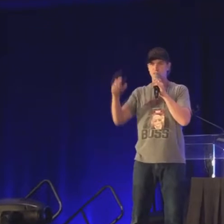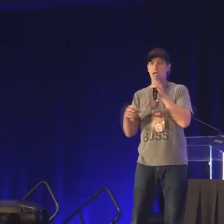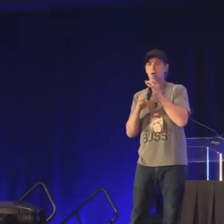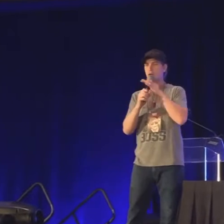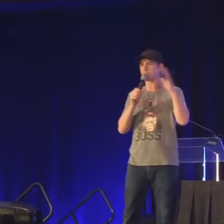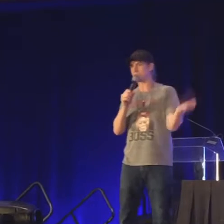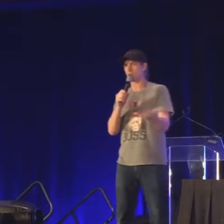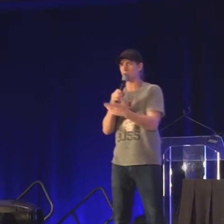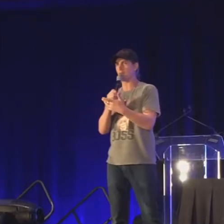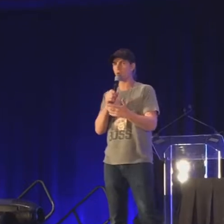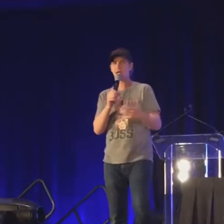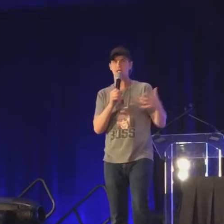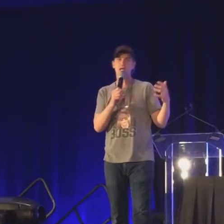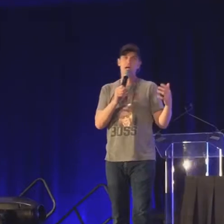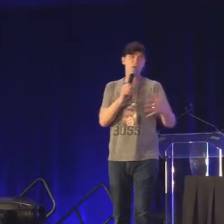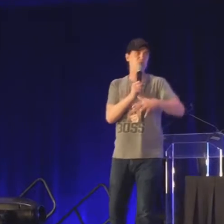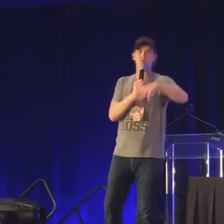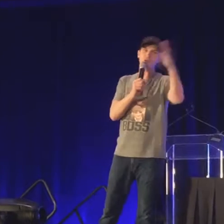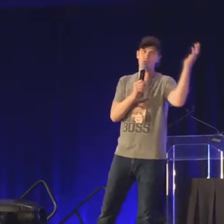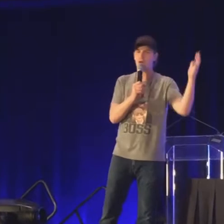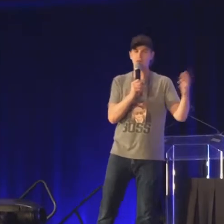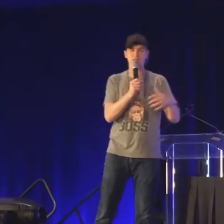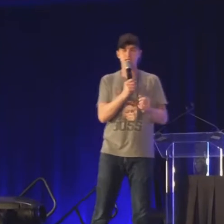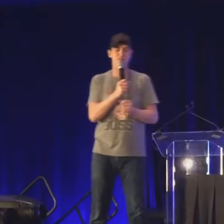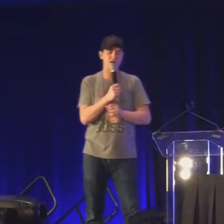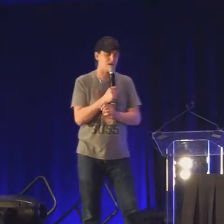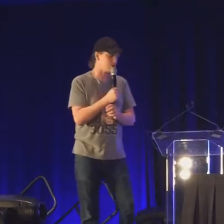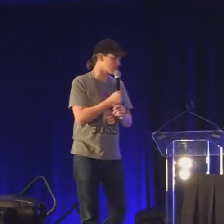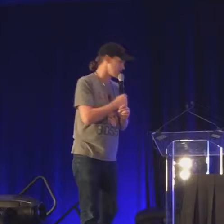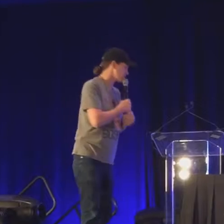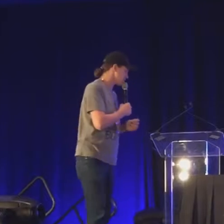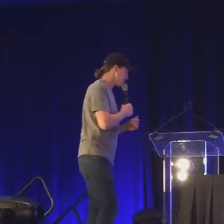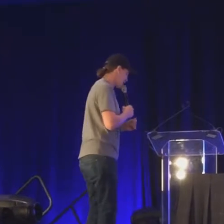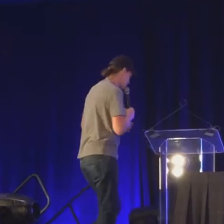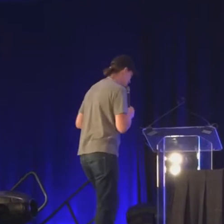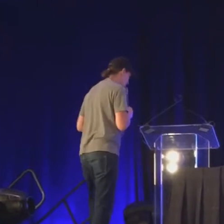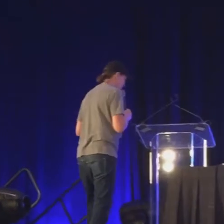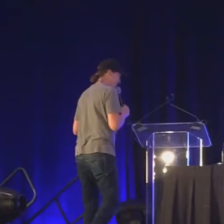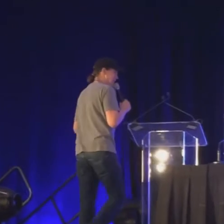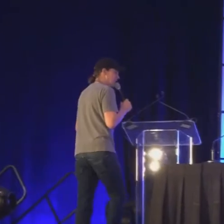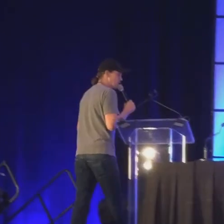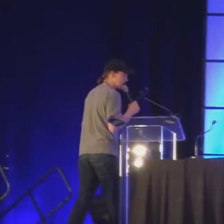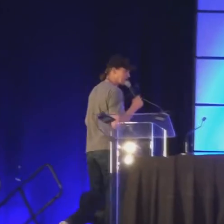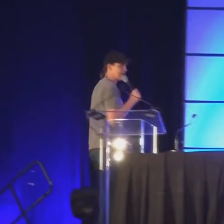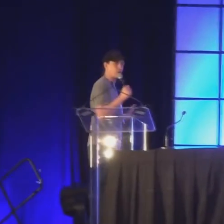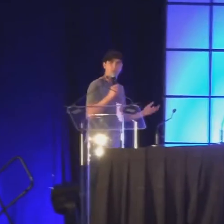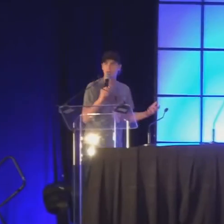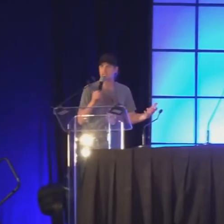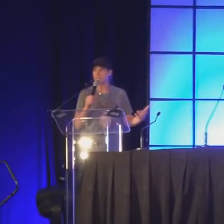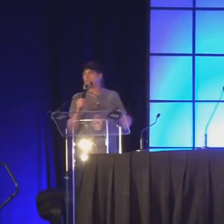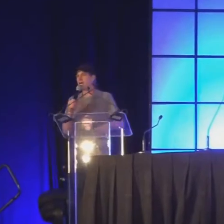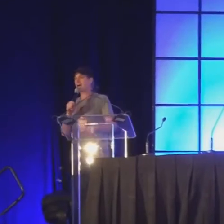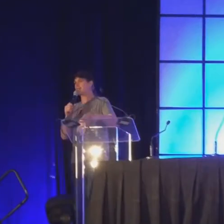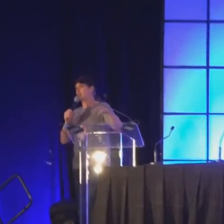like closed down up to the early morning, and we would run around and stuff. It was a blast. So, and at the end we got to hang out